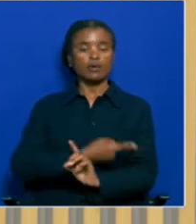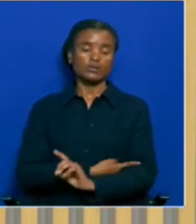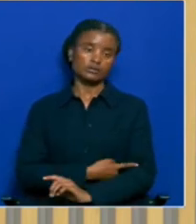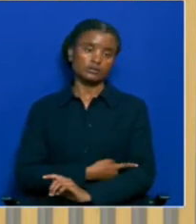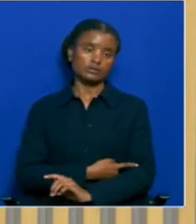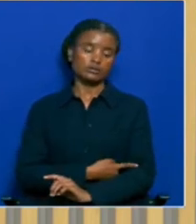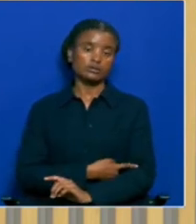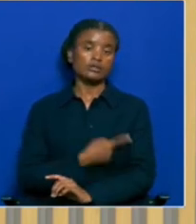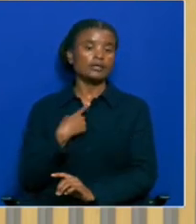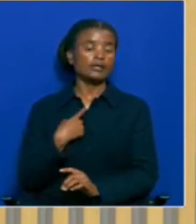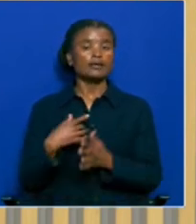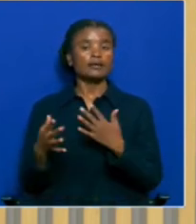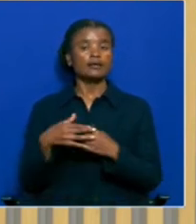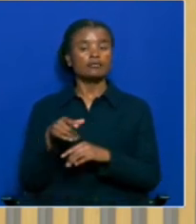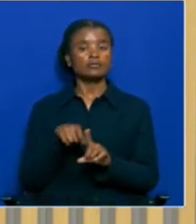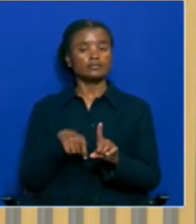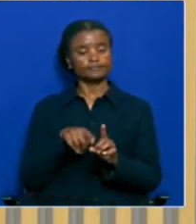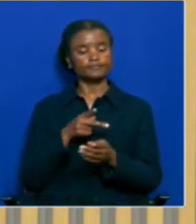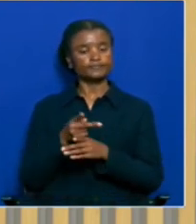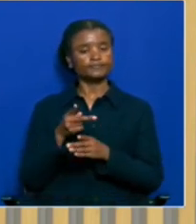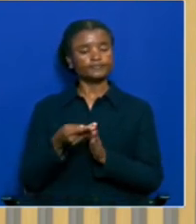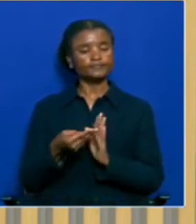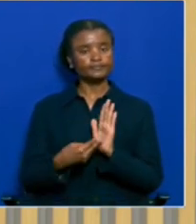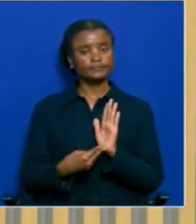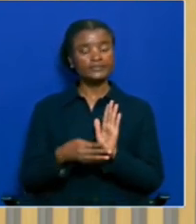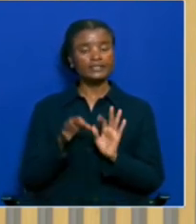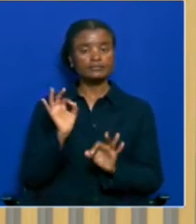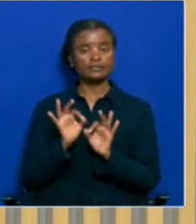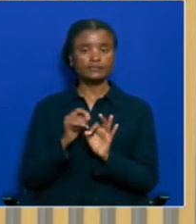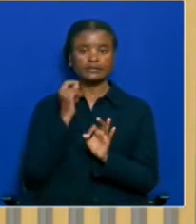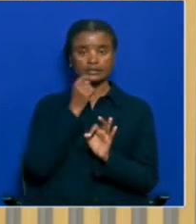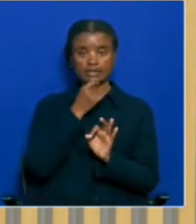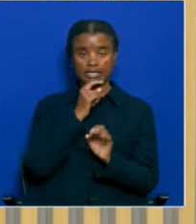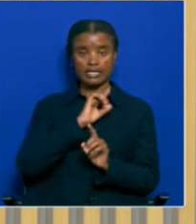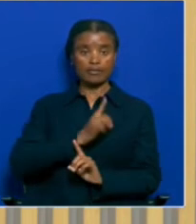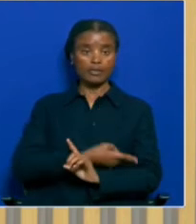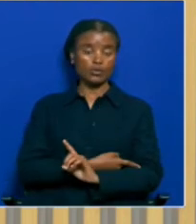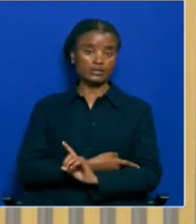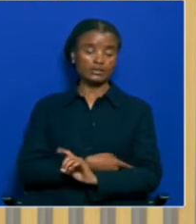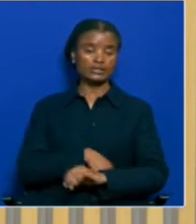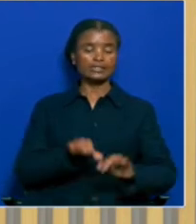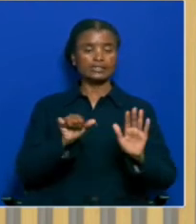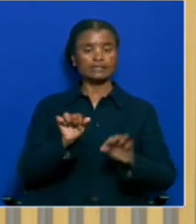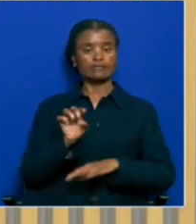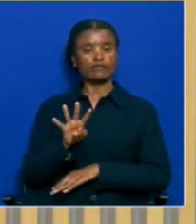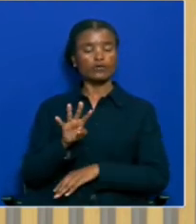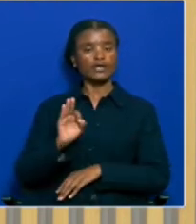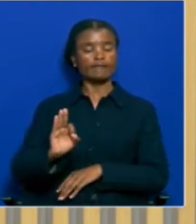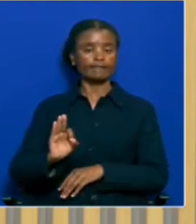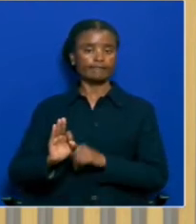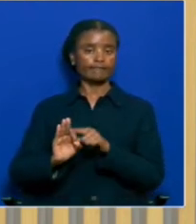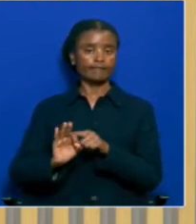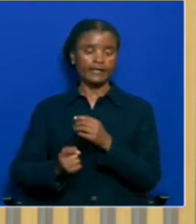that, it specifically says that the powers in 64F may only be executed within the You are borders. too